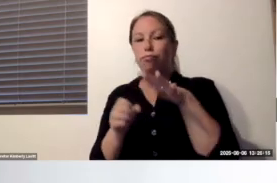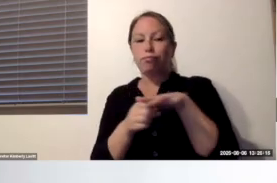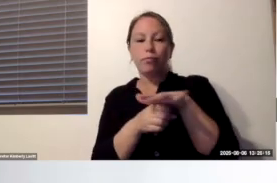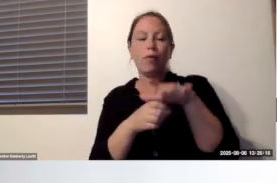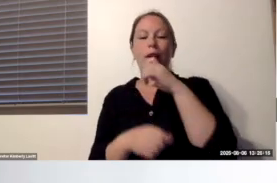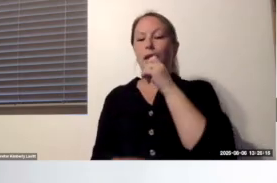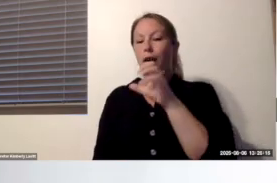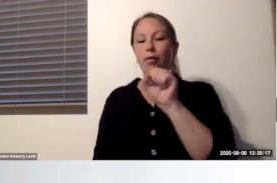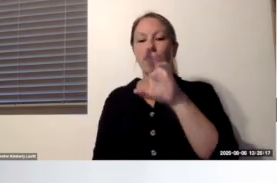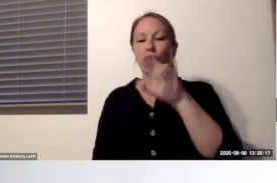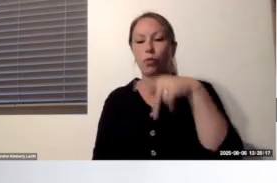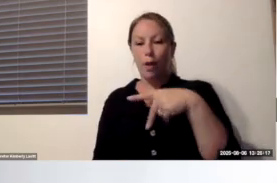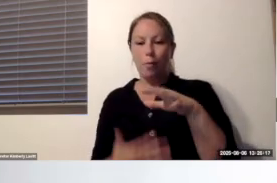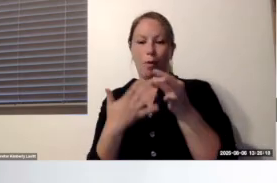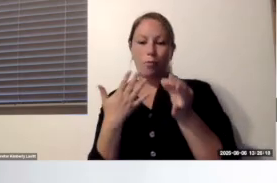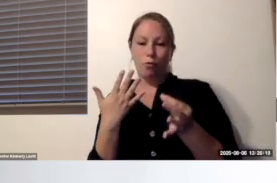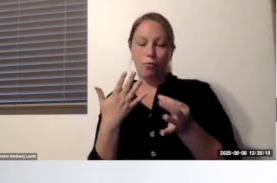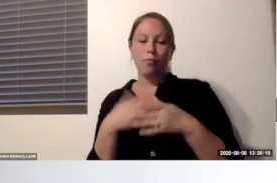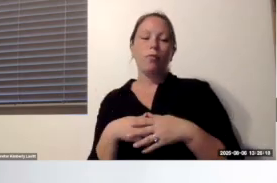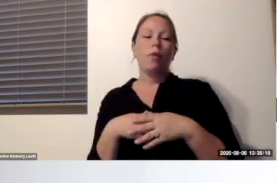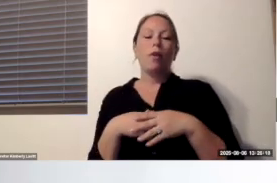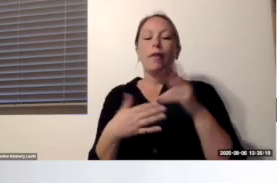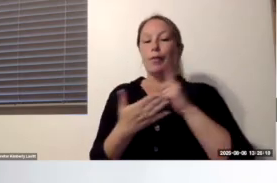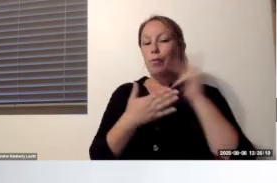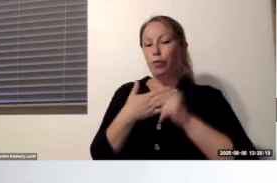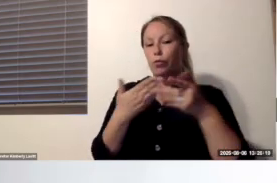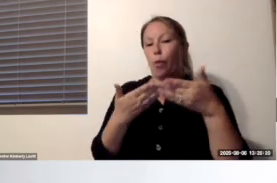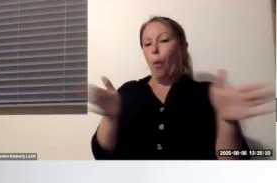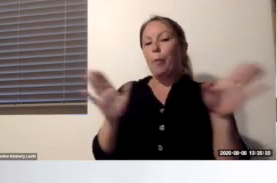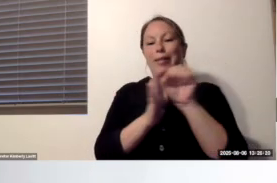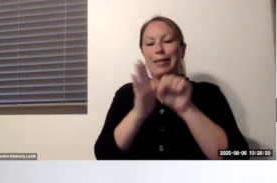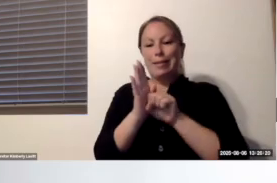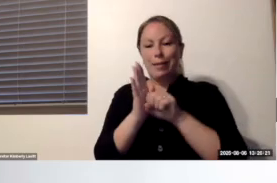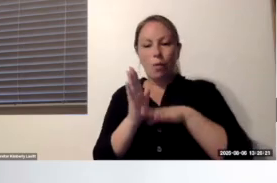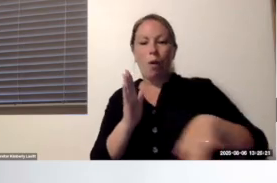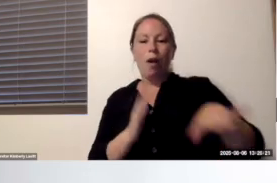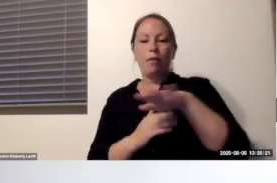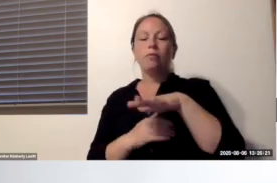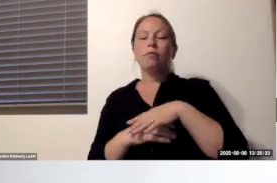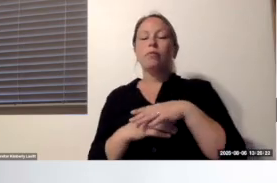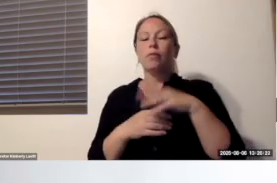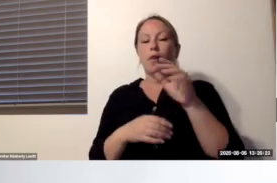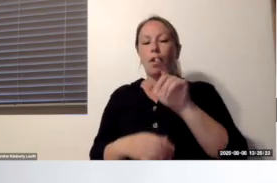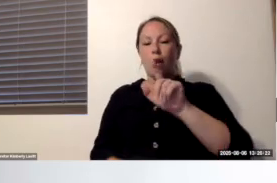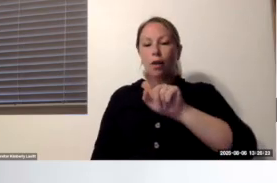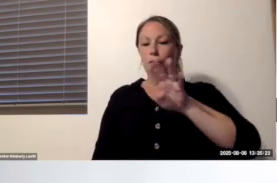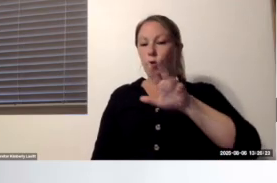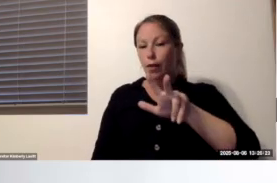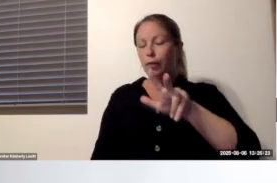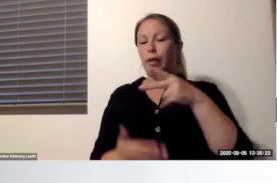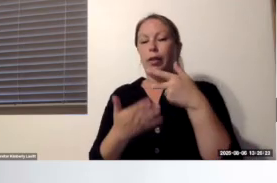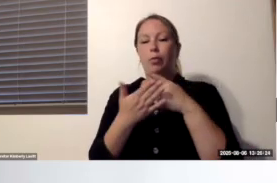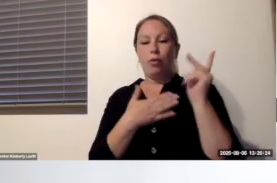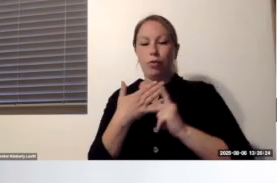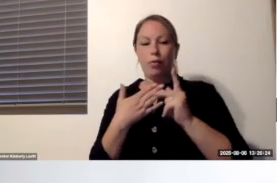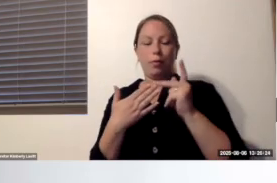non-scrap options. Since the project opened statewide in September 2024, 143 projects have been funded,